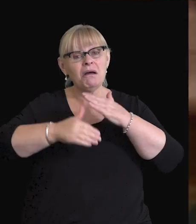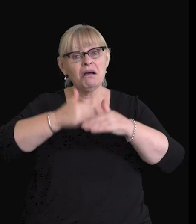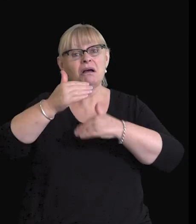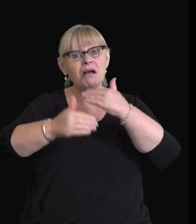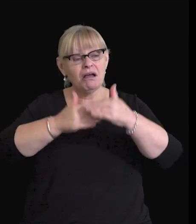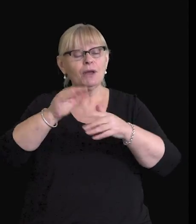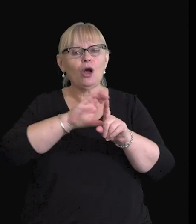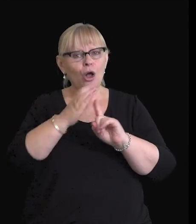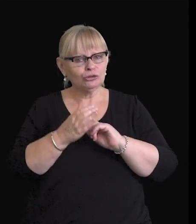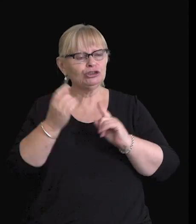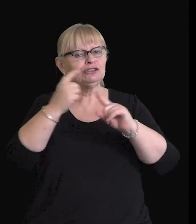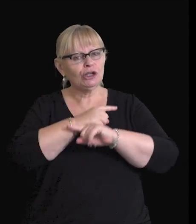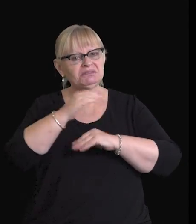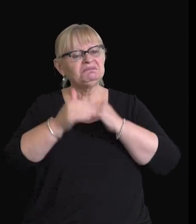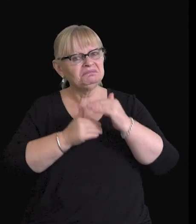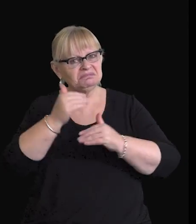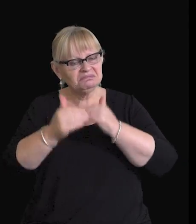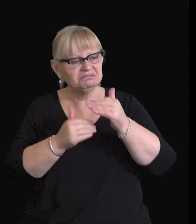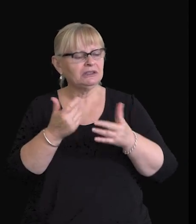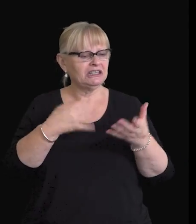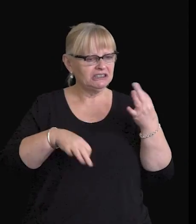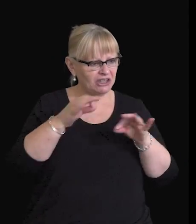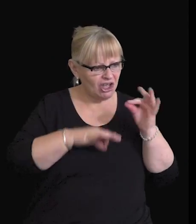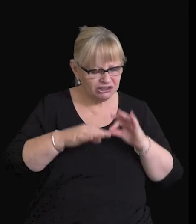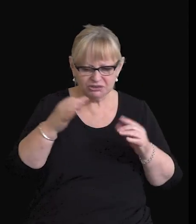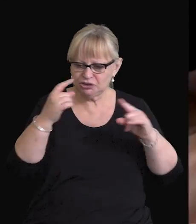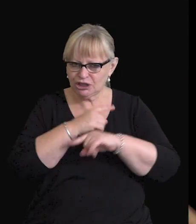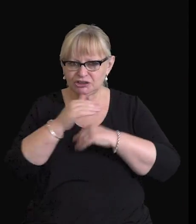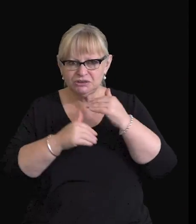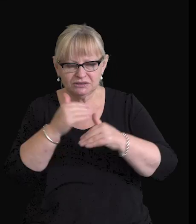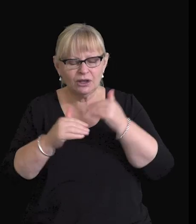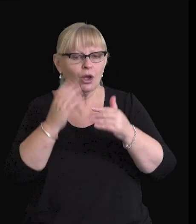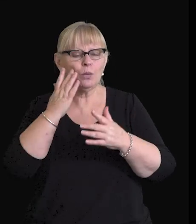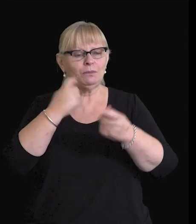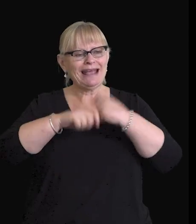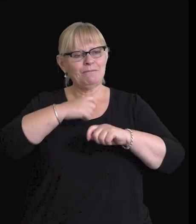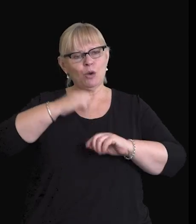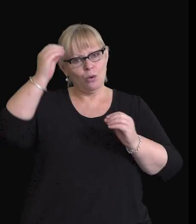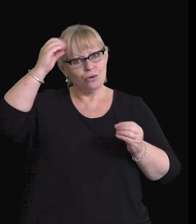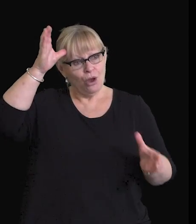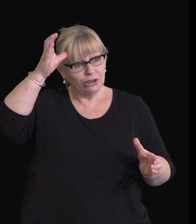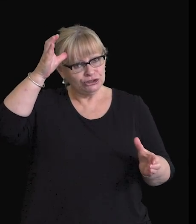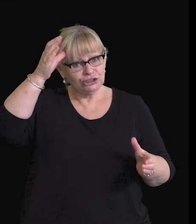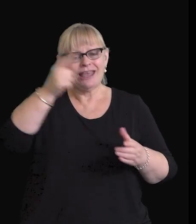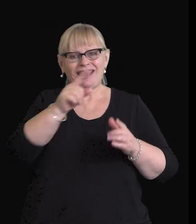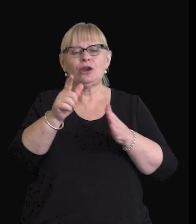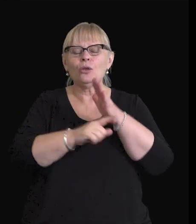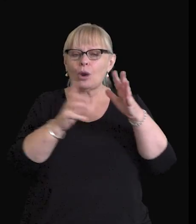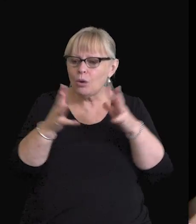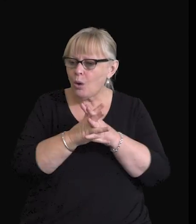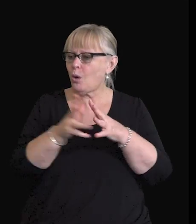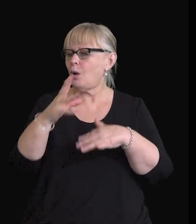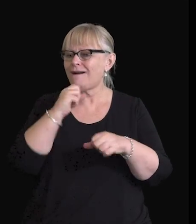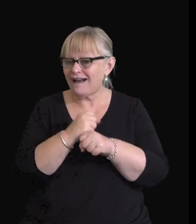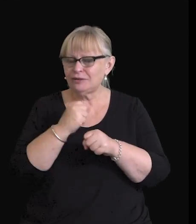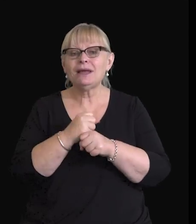just as culture changes, just as science changes, as we become more enlightened, so too must our laws and